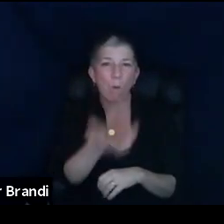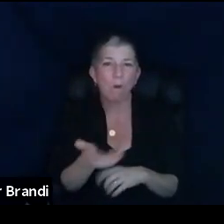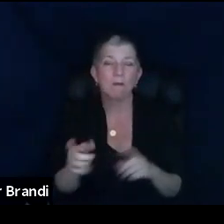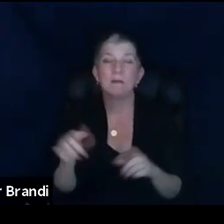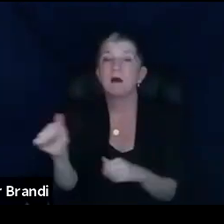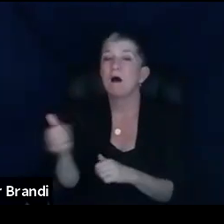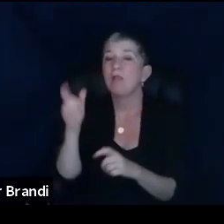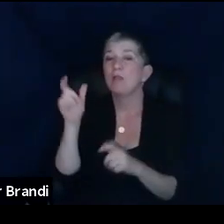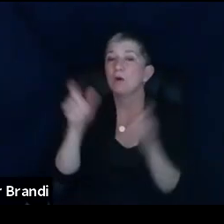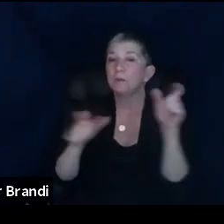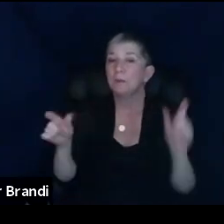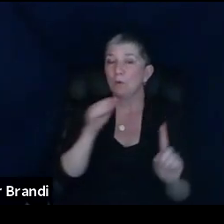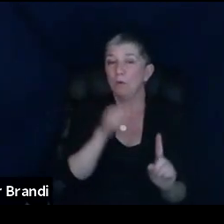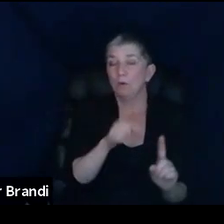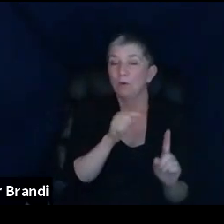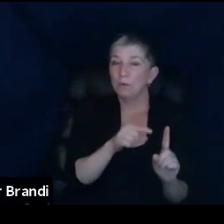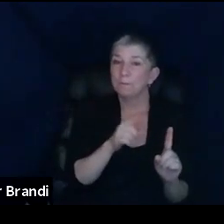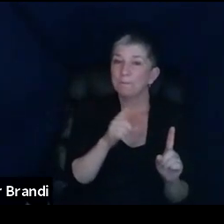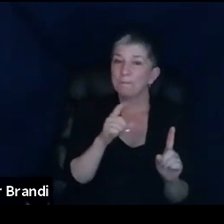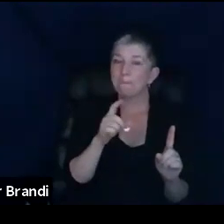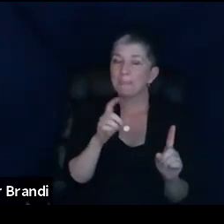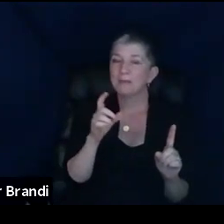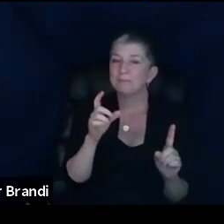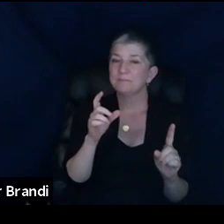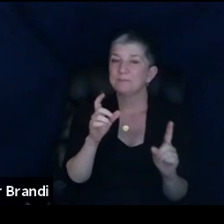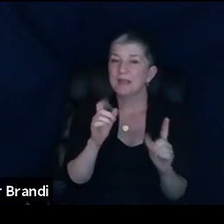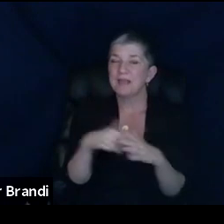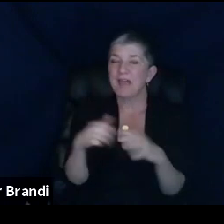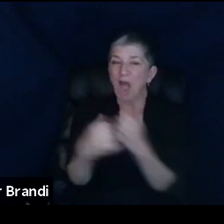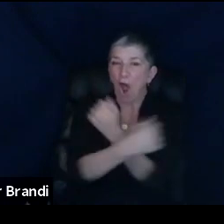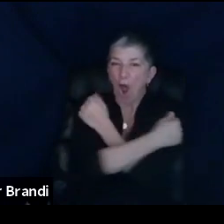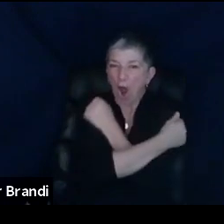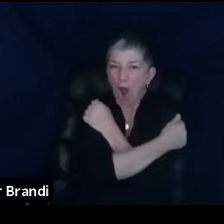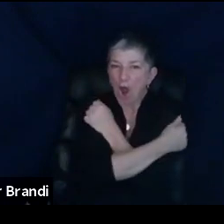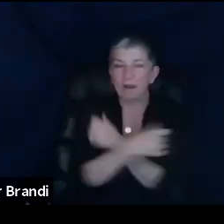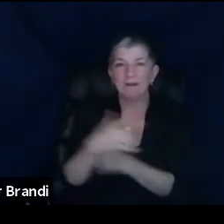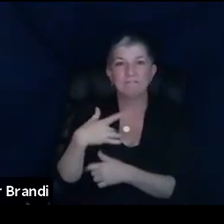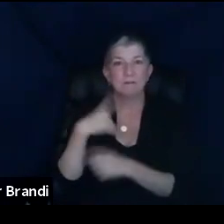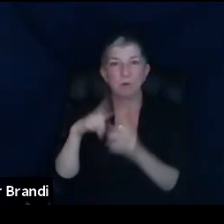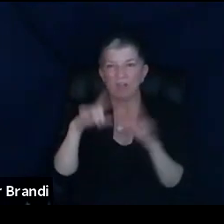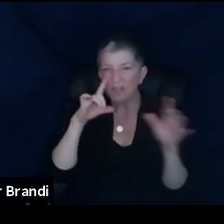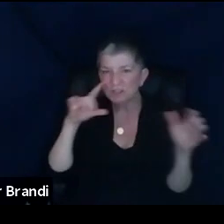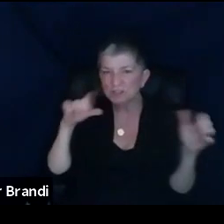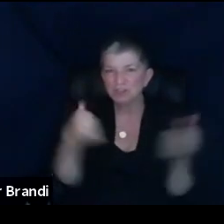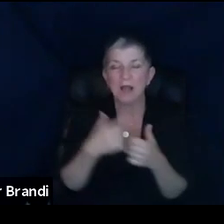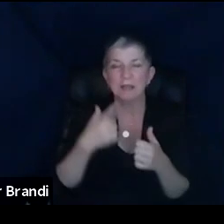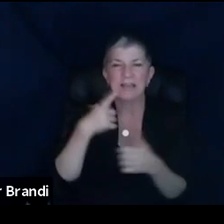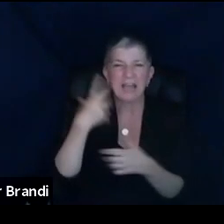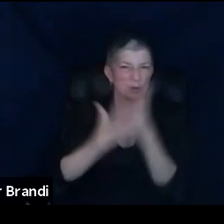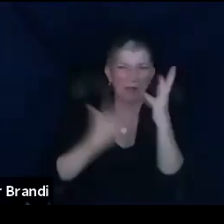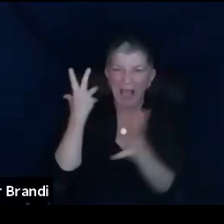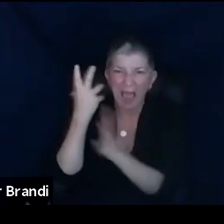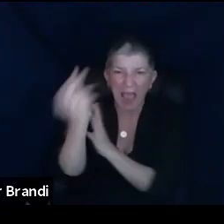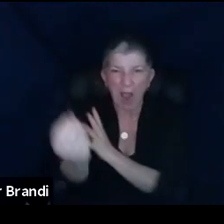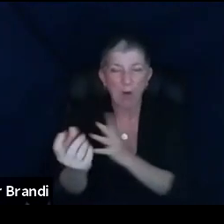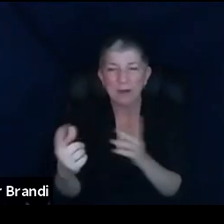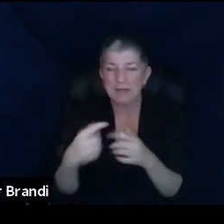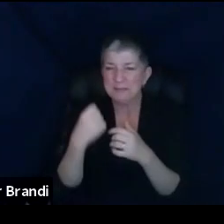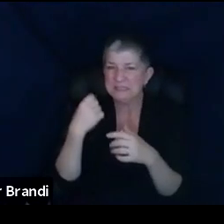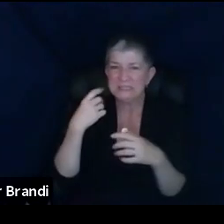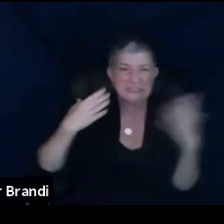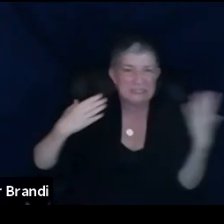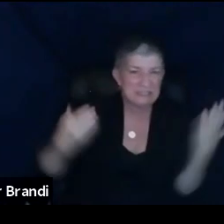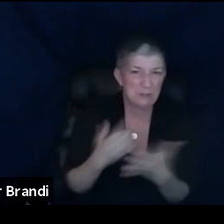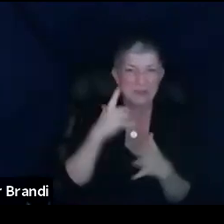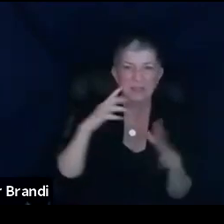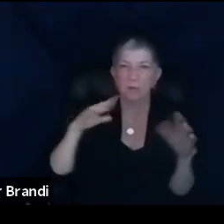people, being in that big encompassing hug feels like a challenge. Like I need to break out of this hug, and like I'm in it because I want the challenge